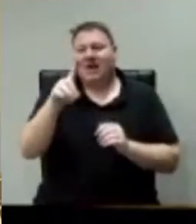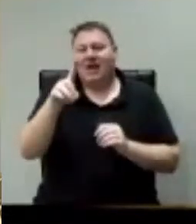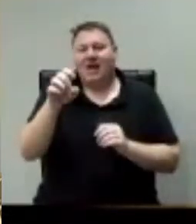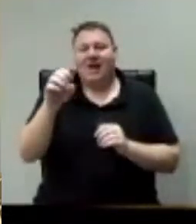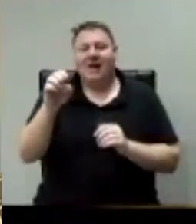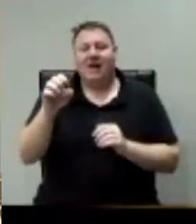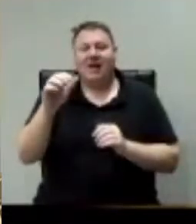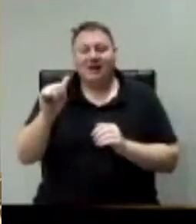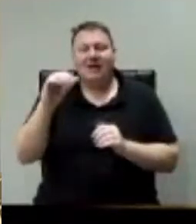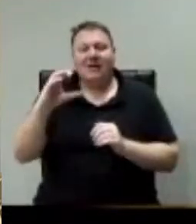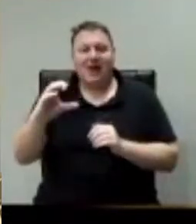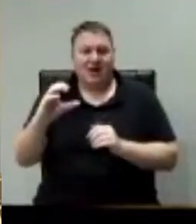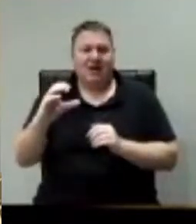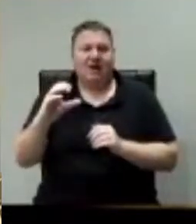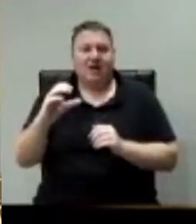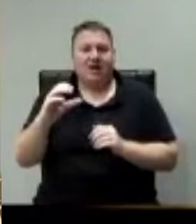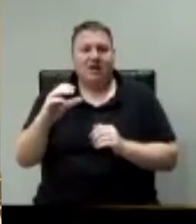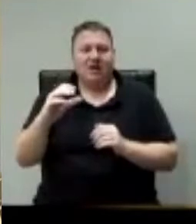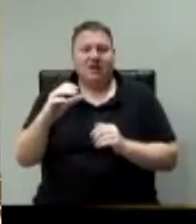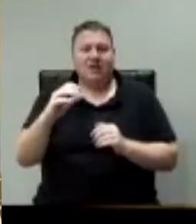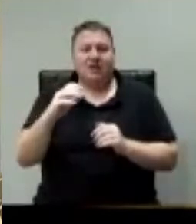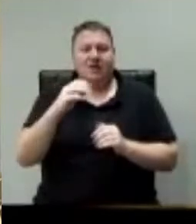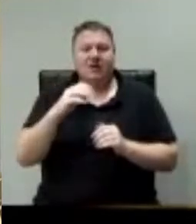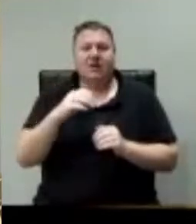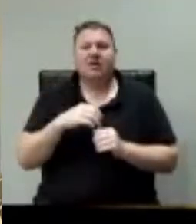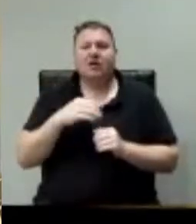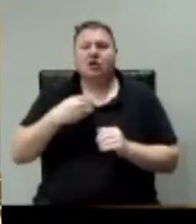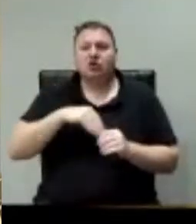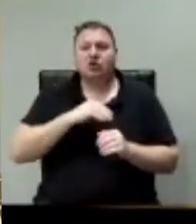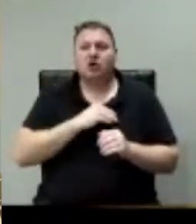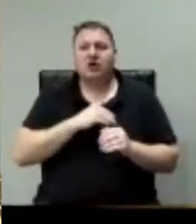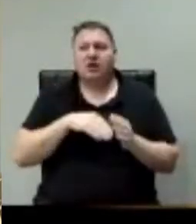and Development that really riled me up.